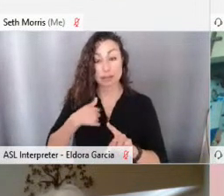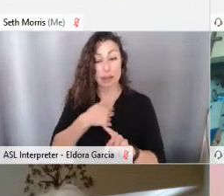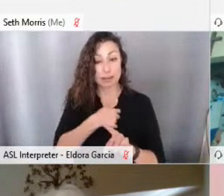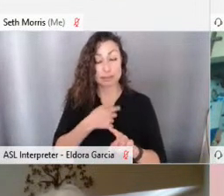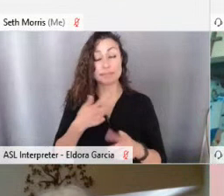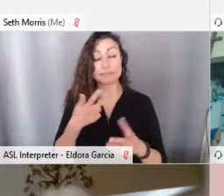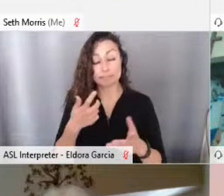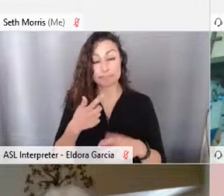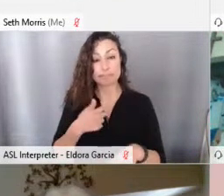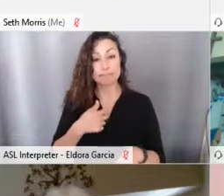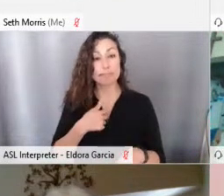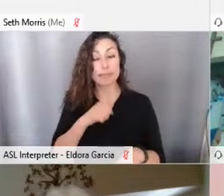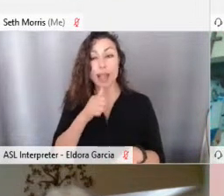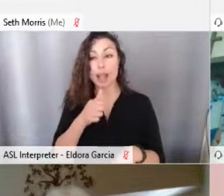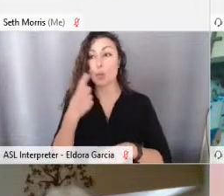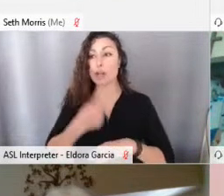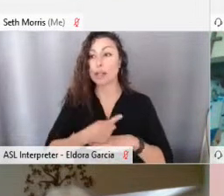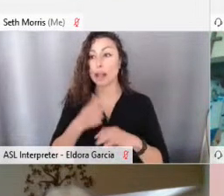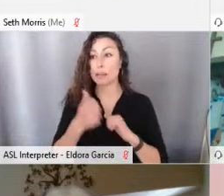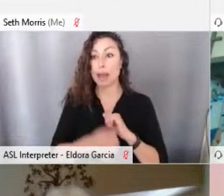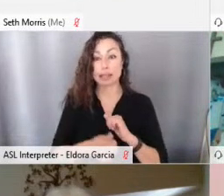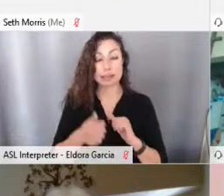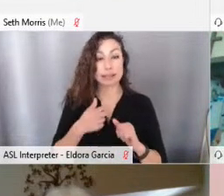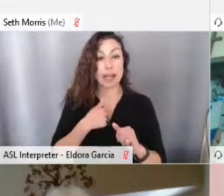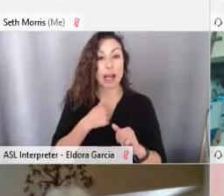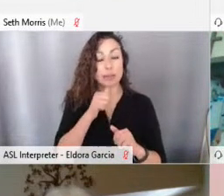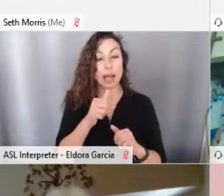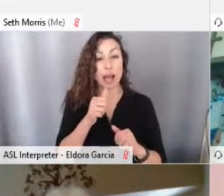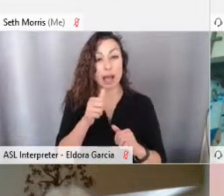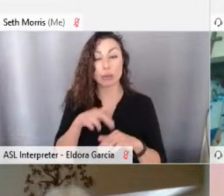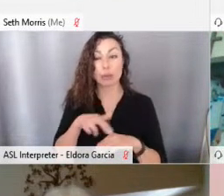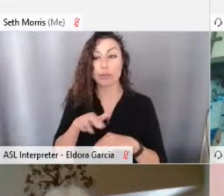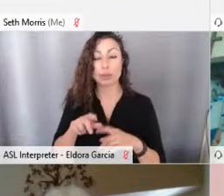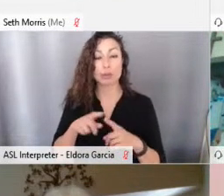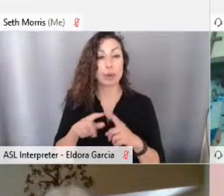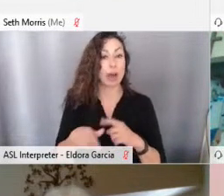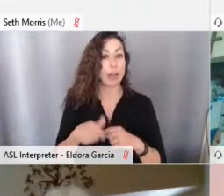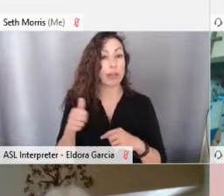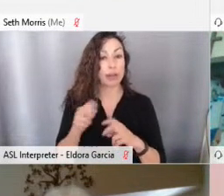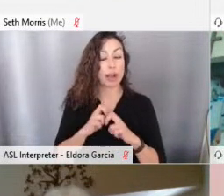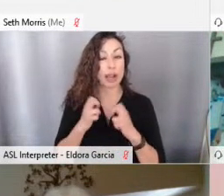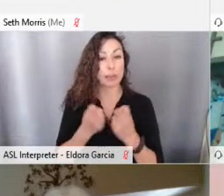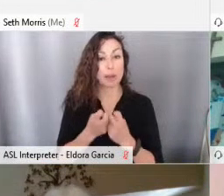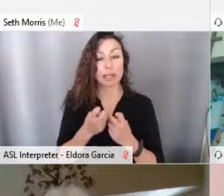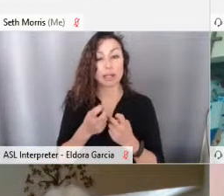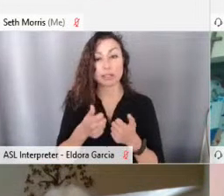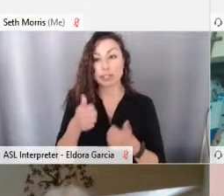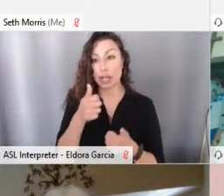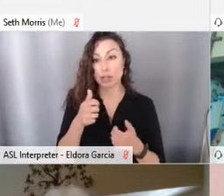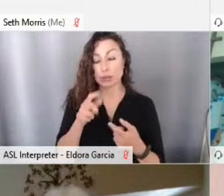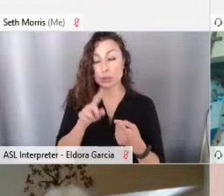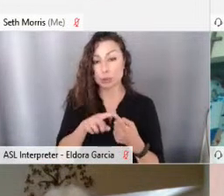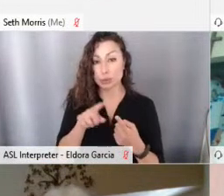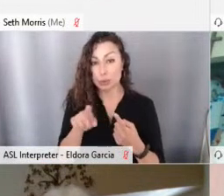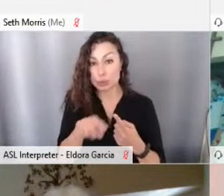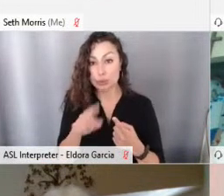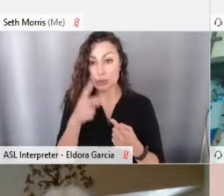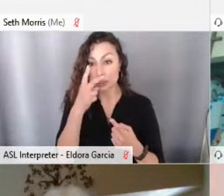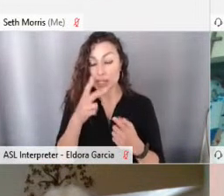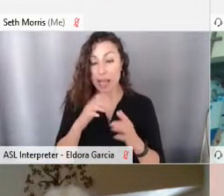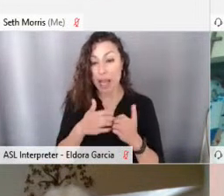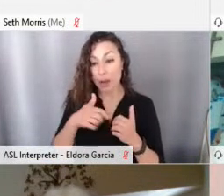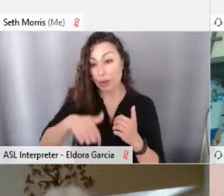have not a day goes by that I'm not referring other committee chairs to you to see how this